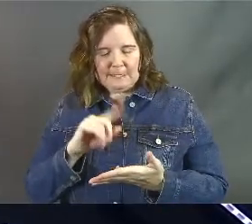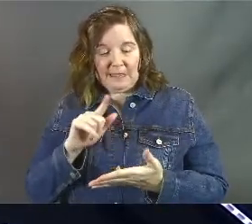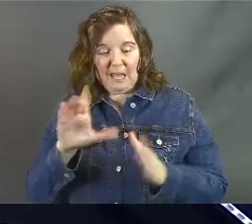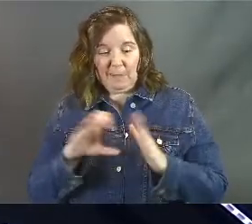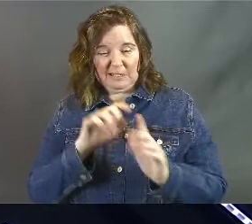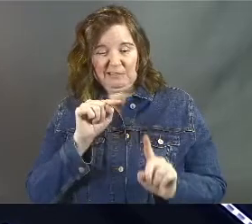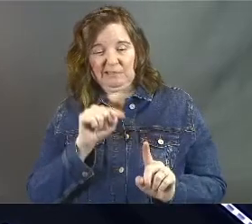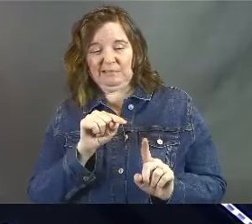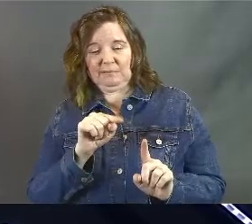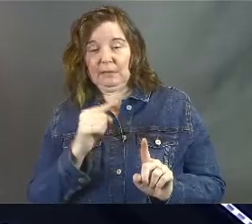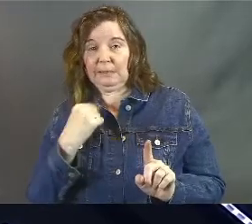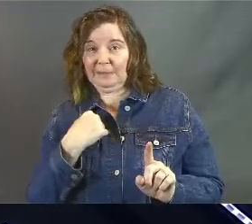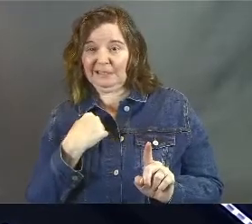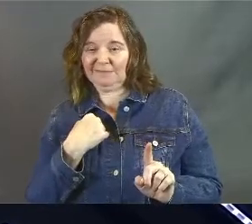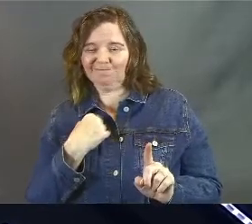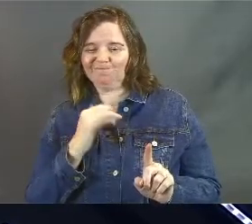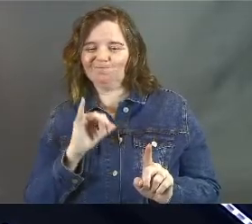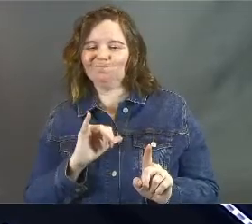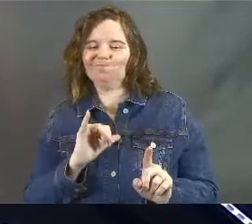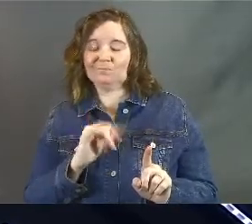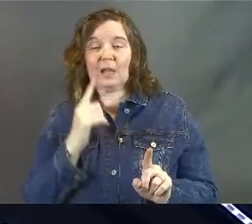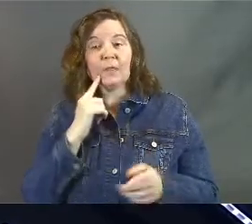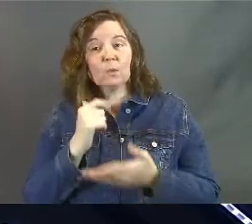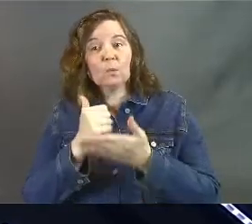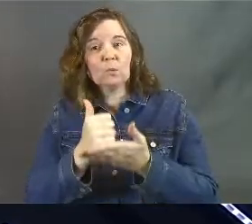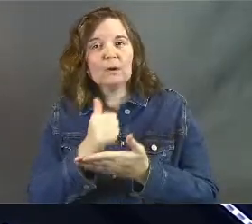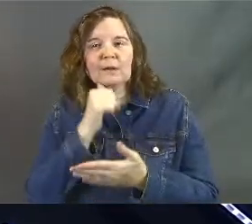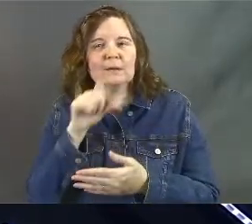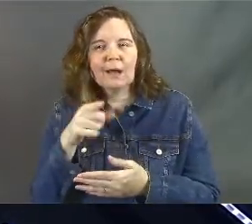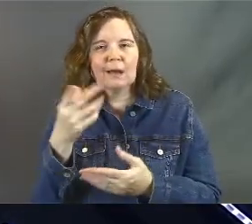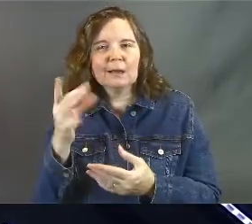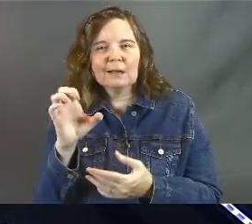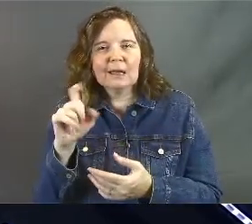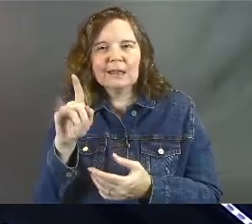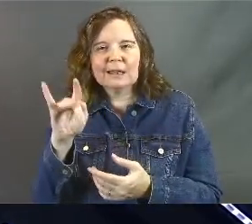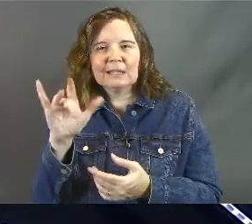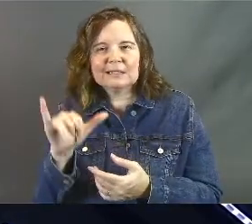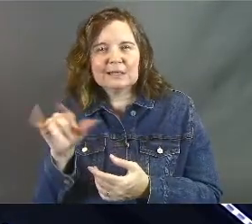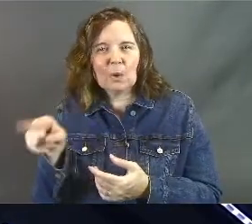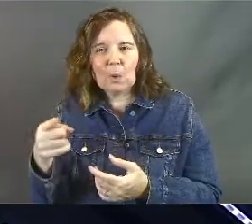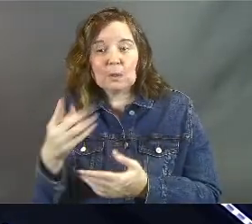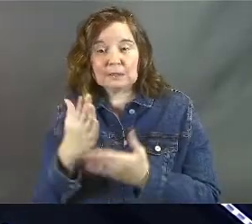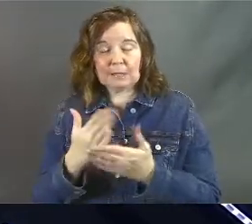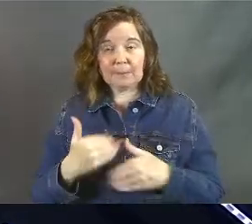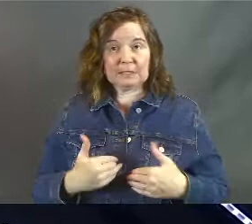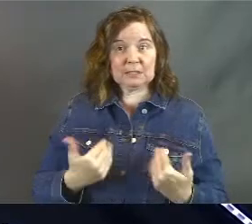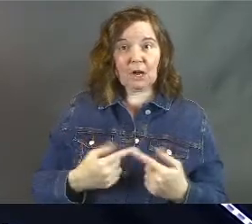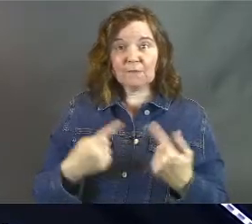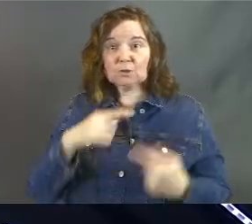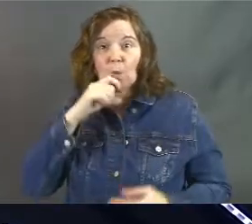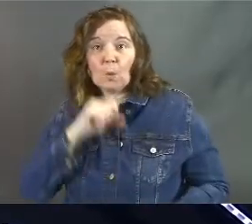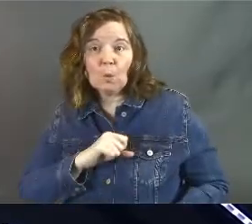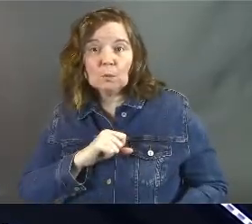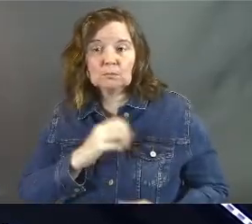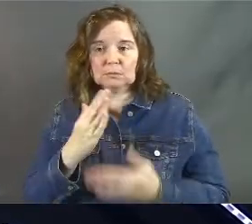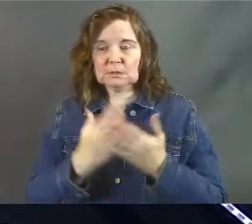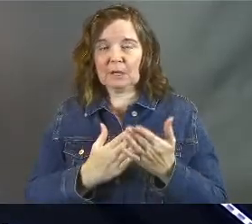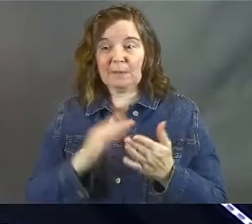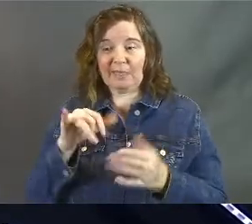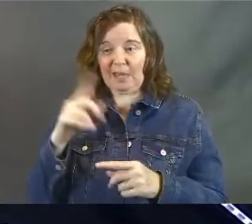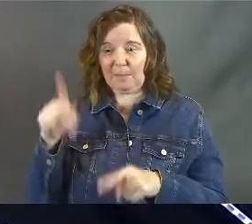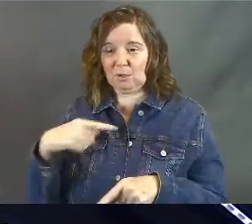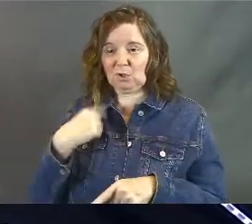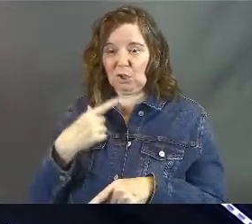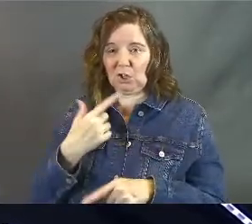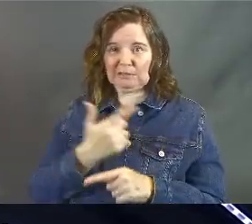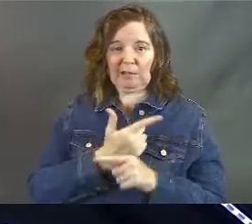of those pictures is you, I think it would help. And it's not just ethnicity, guys. Some of it's young versus old. Some of it's that person